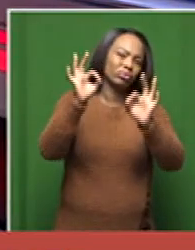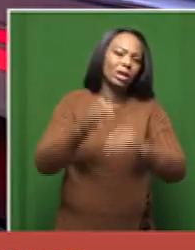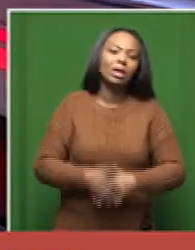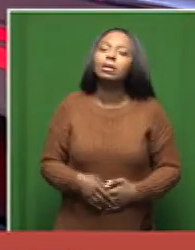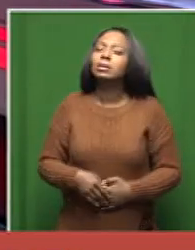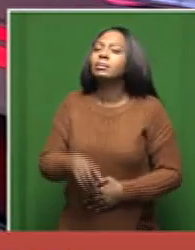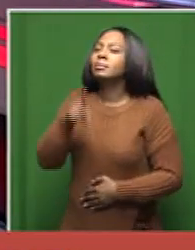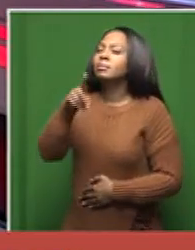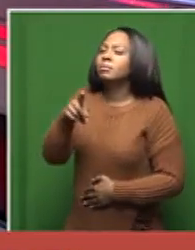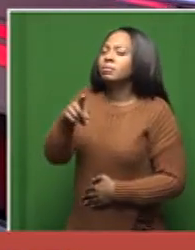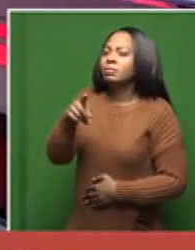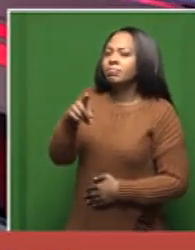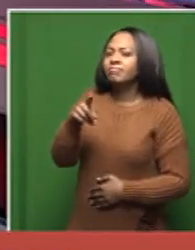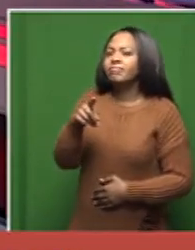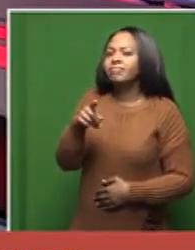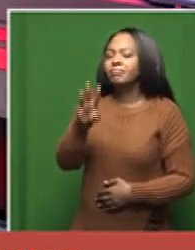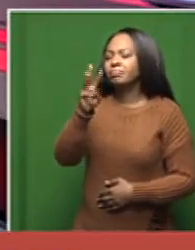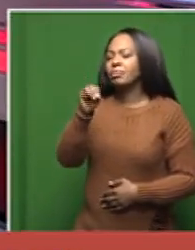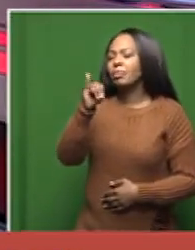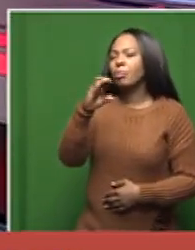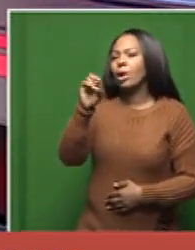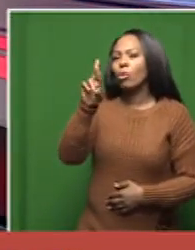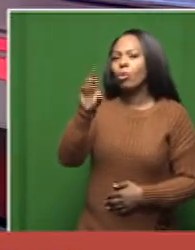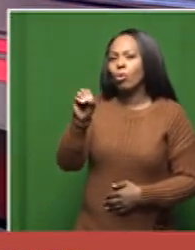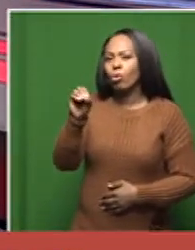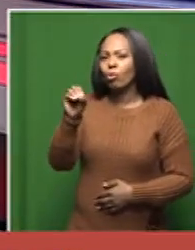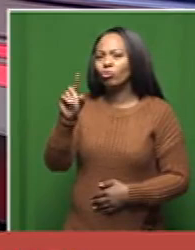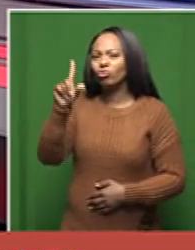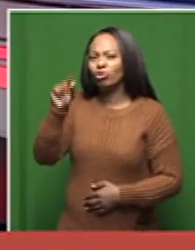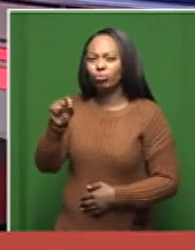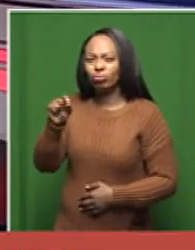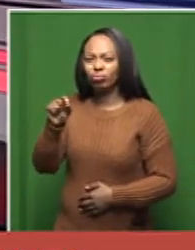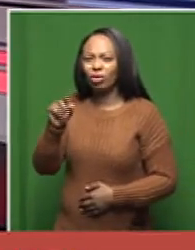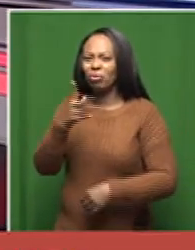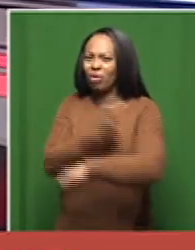coming through, there's a microchip in the vaccines.